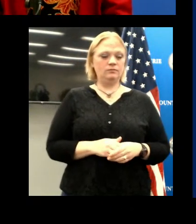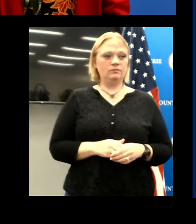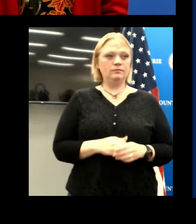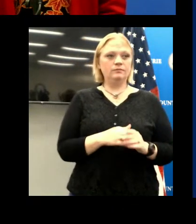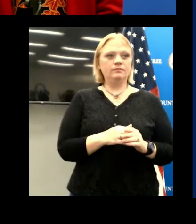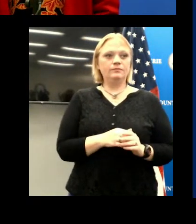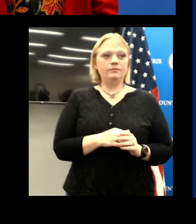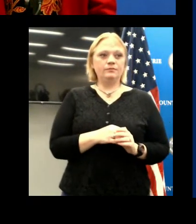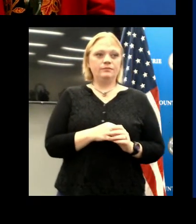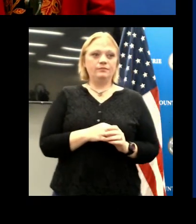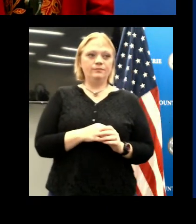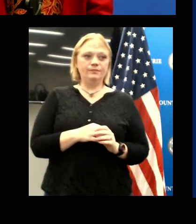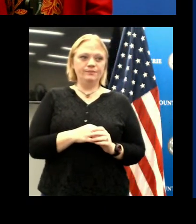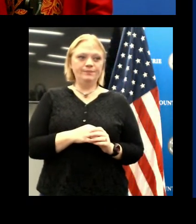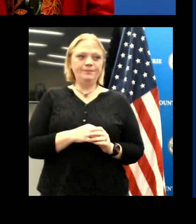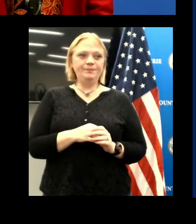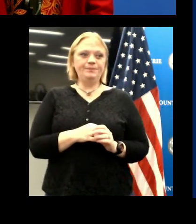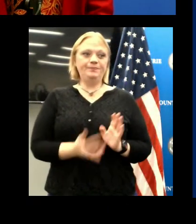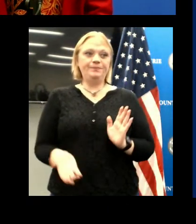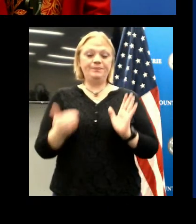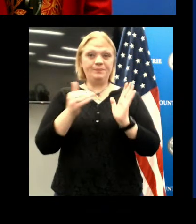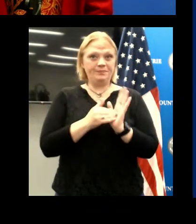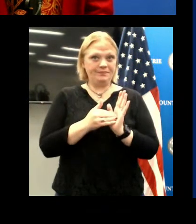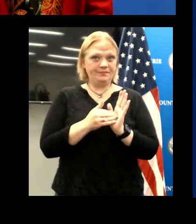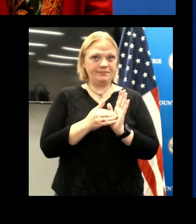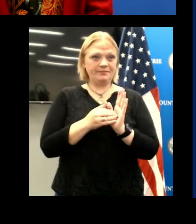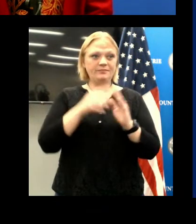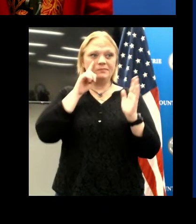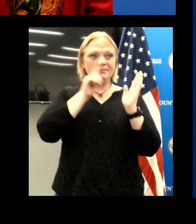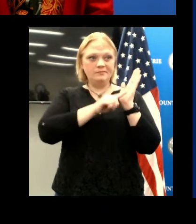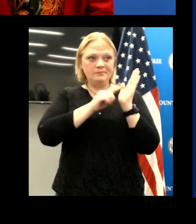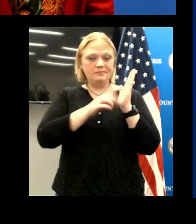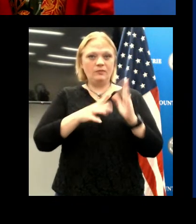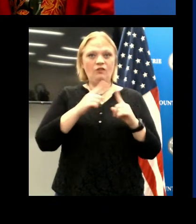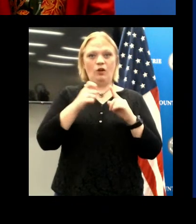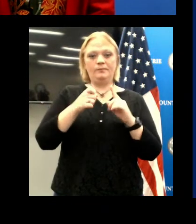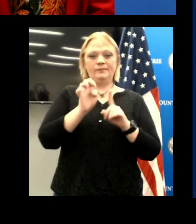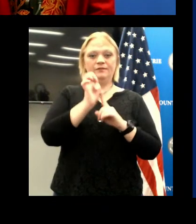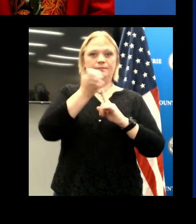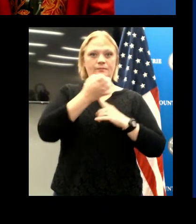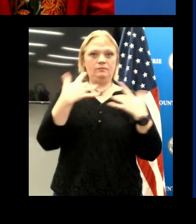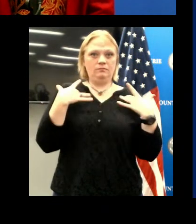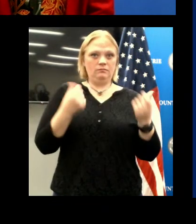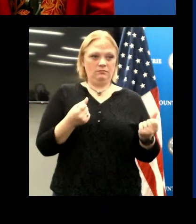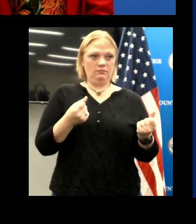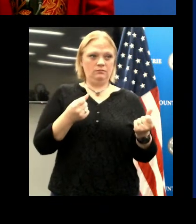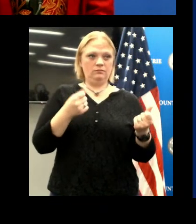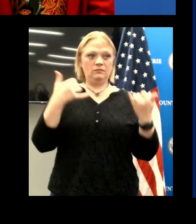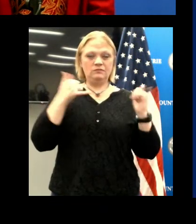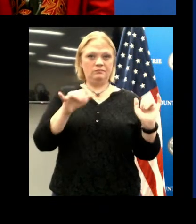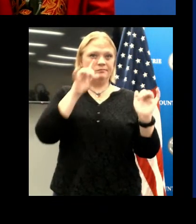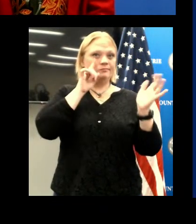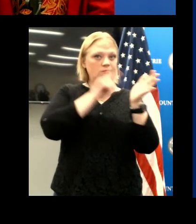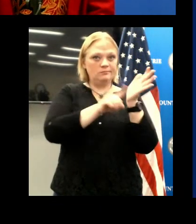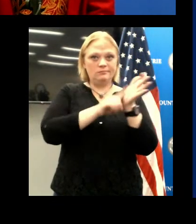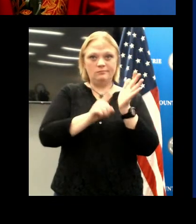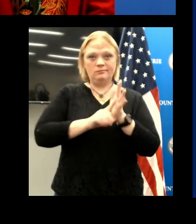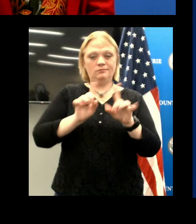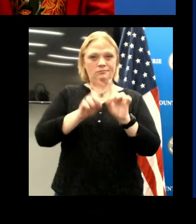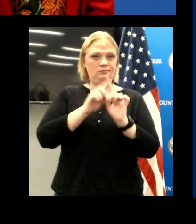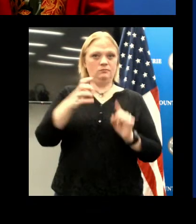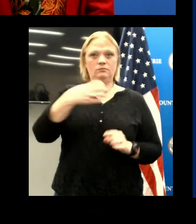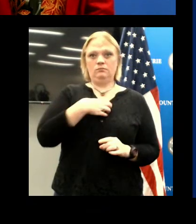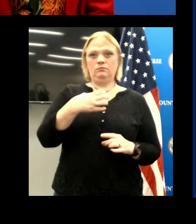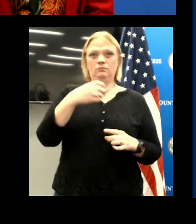again, we are public health sanitarians from environmental health are still investigating complaints